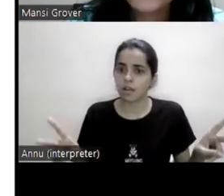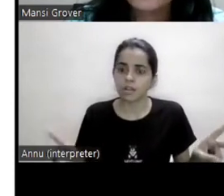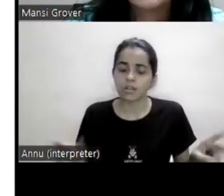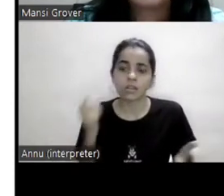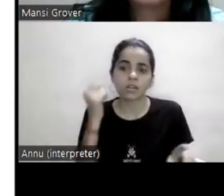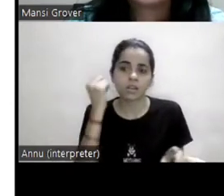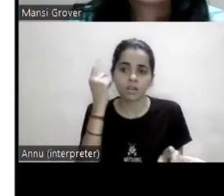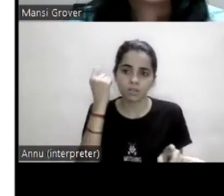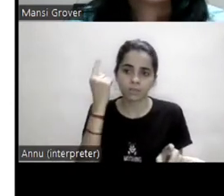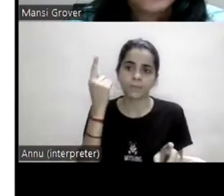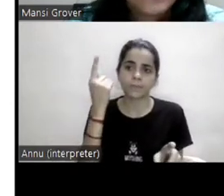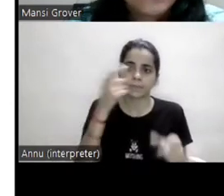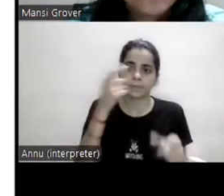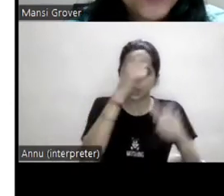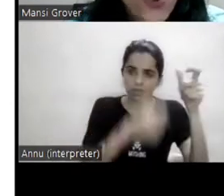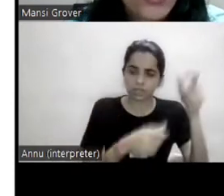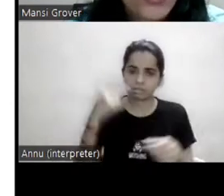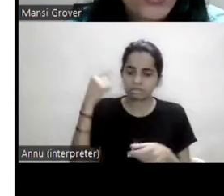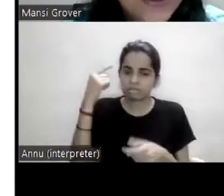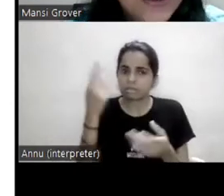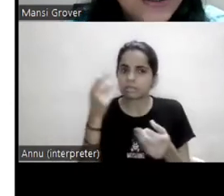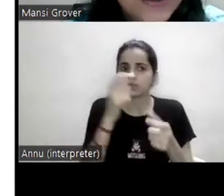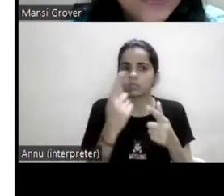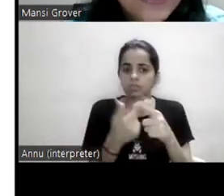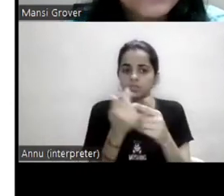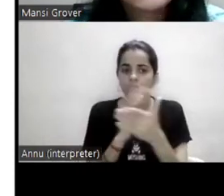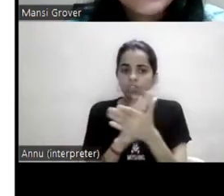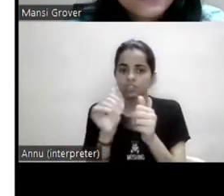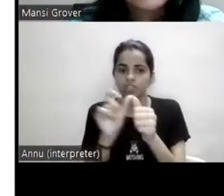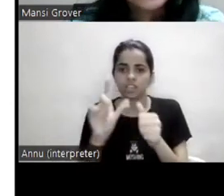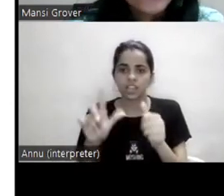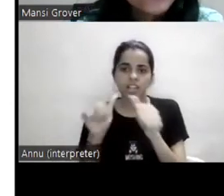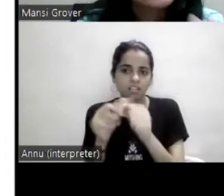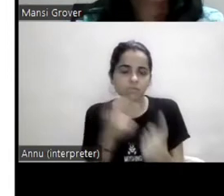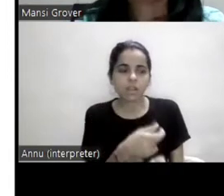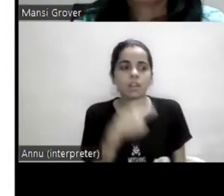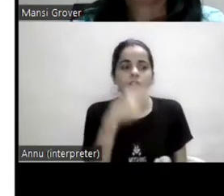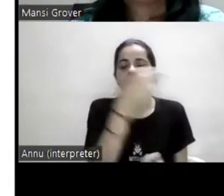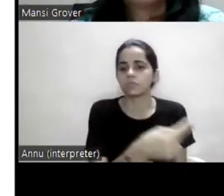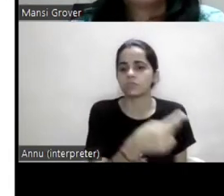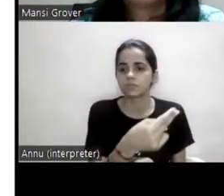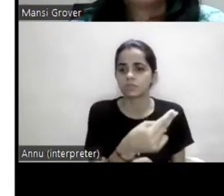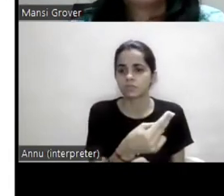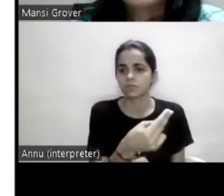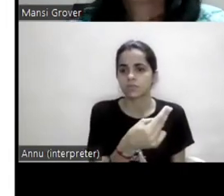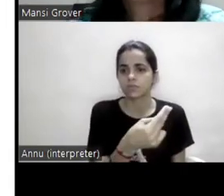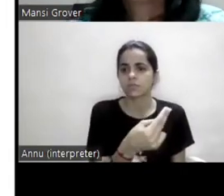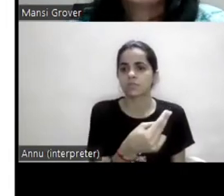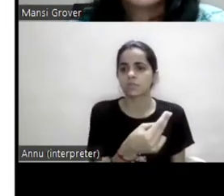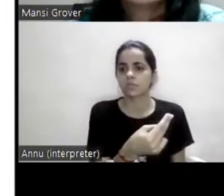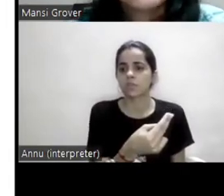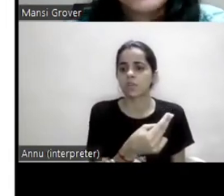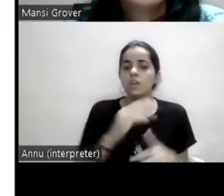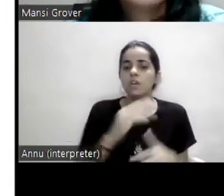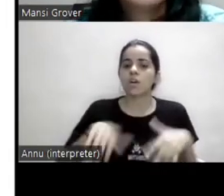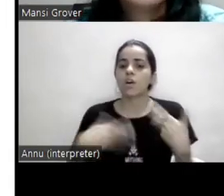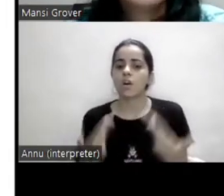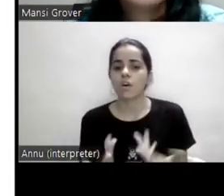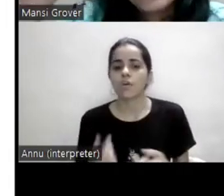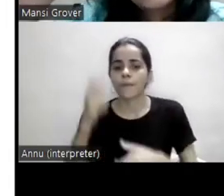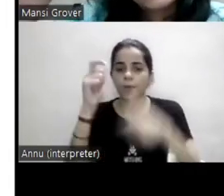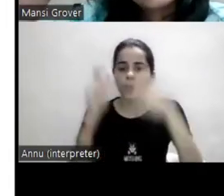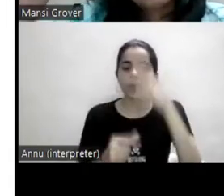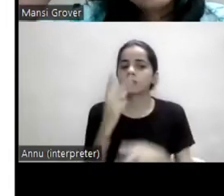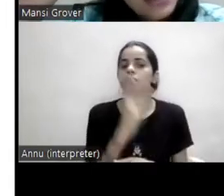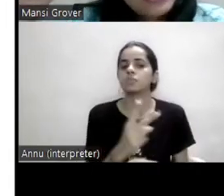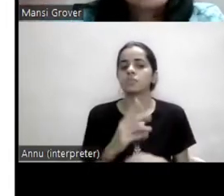you call that person as Jhal or Jhali. Right? This is a very crude way of, you know, how somebody is seen as.